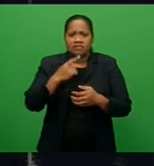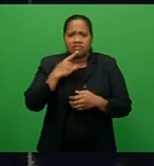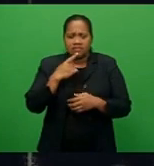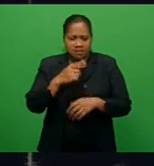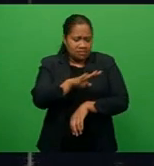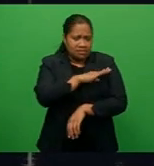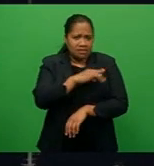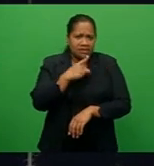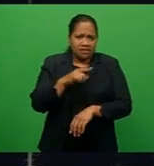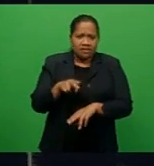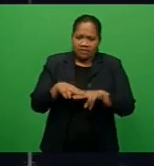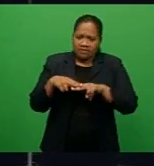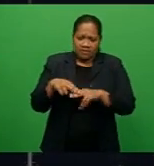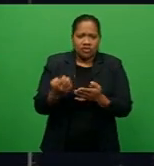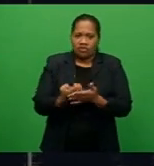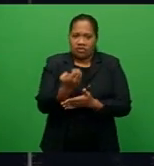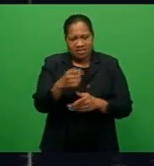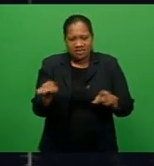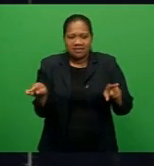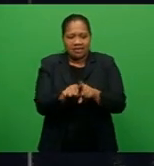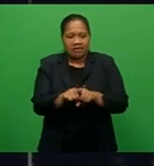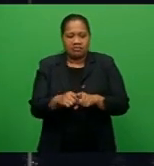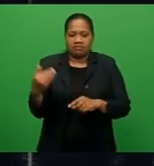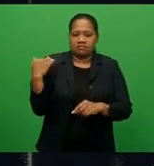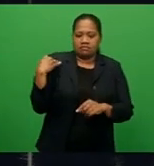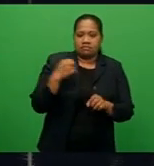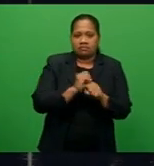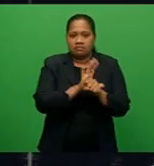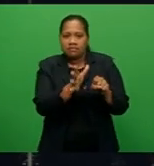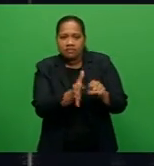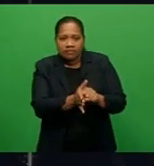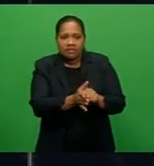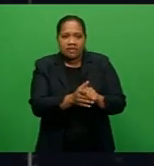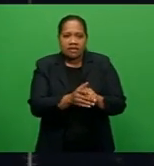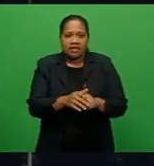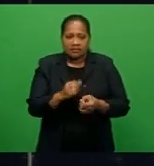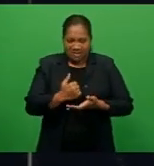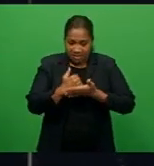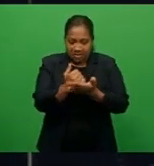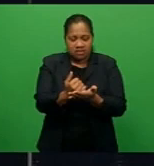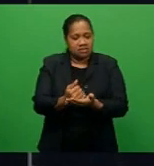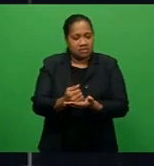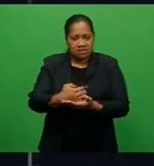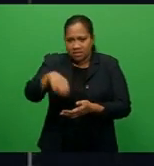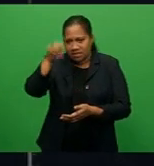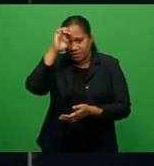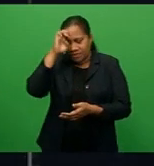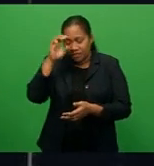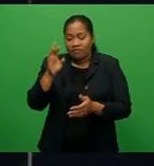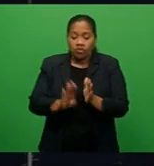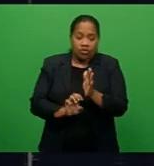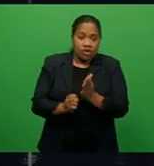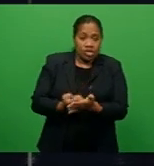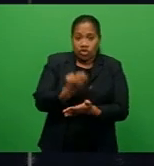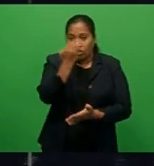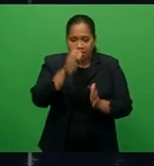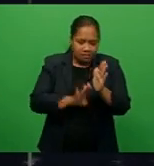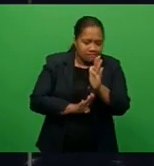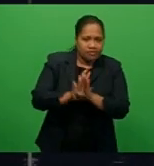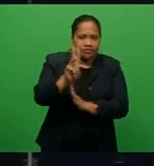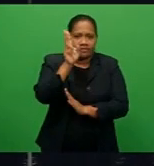not been spared by the impact of COVID-19, and such assistance is expected to get the economy back on track.